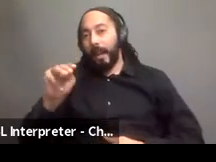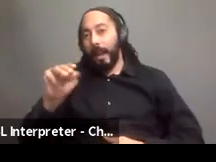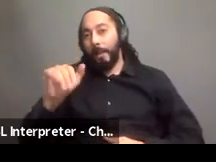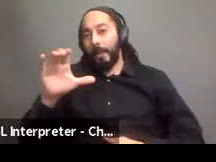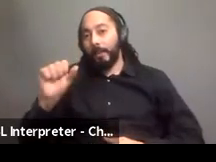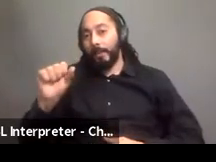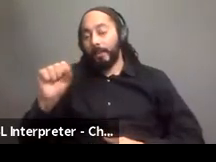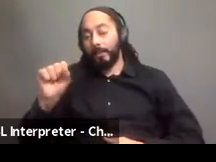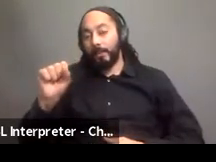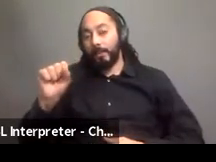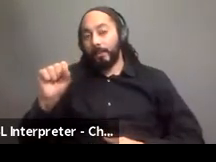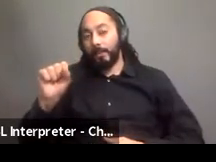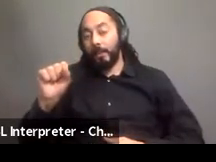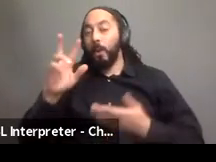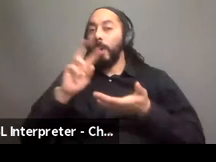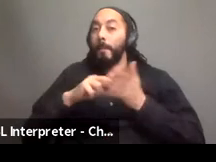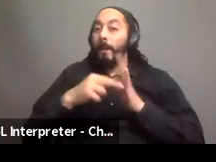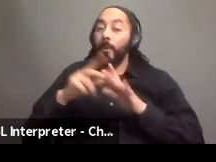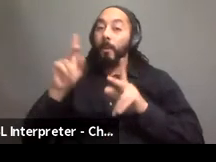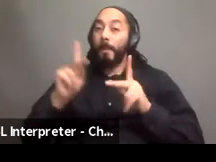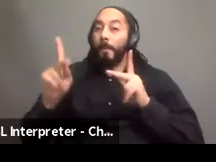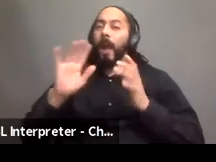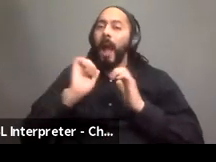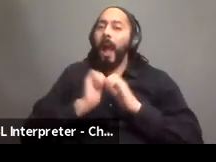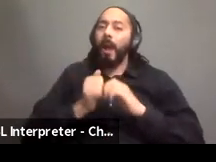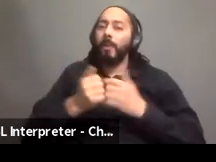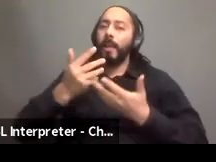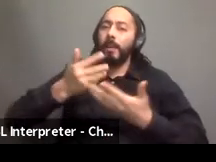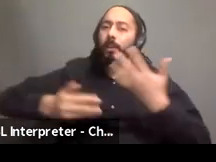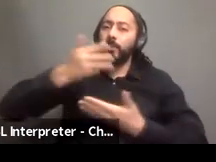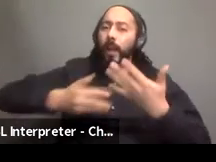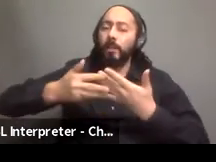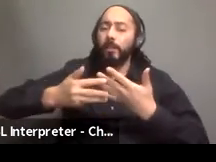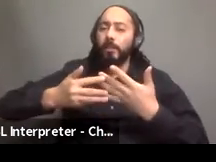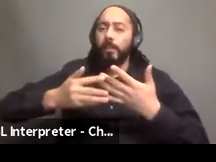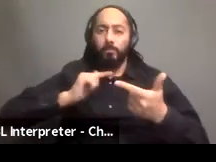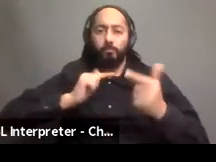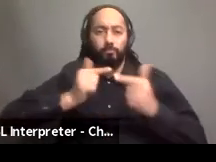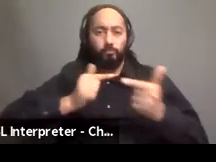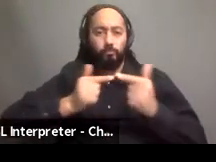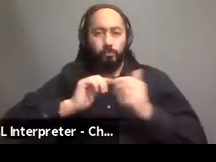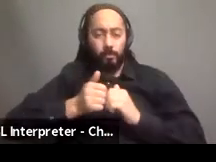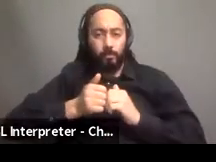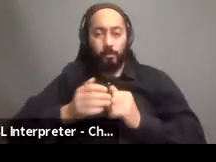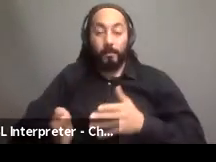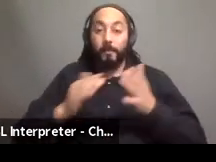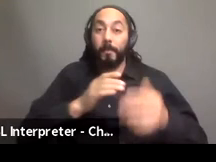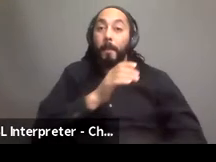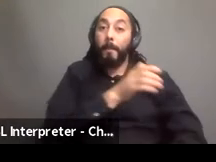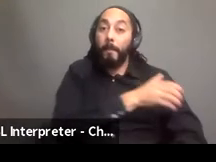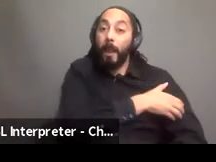of how people interact with one another. And then with power, that usually involves